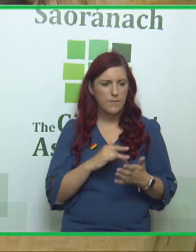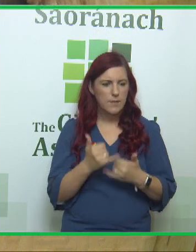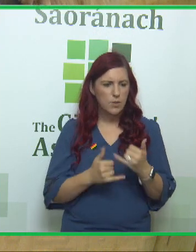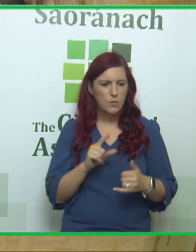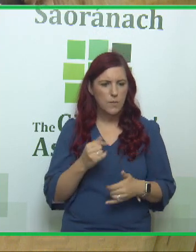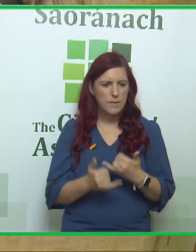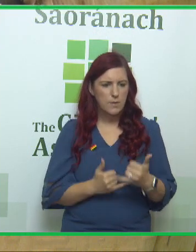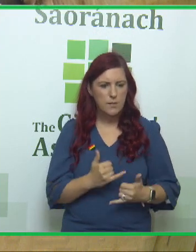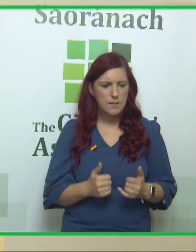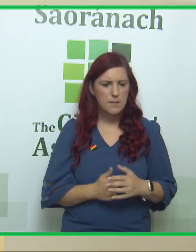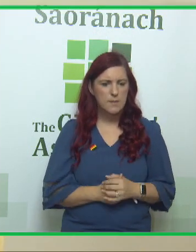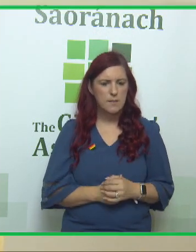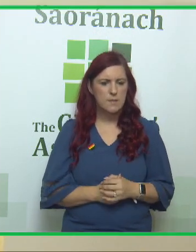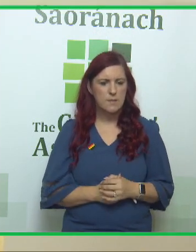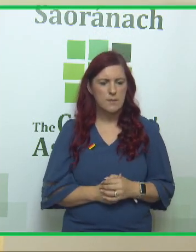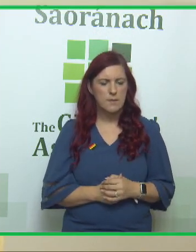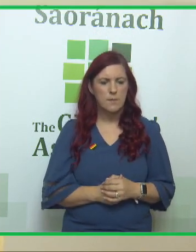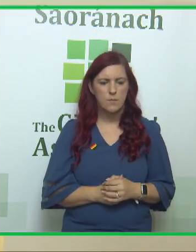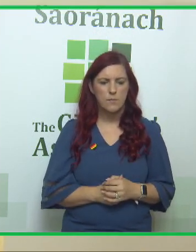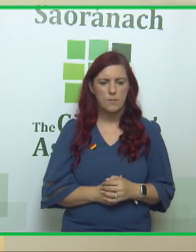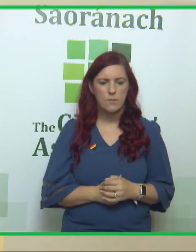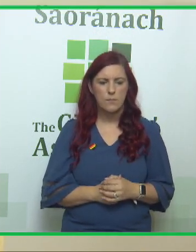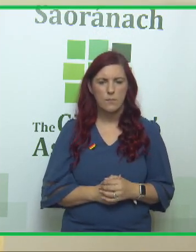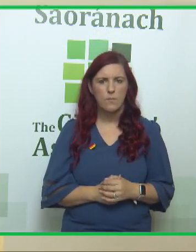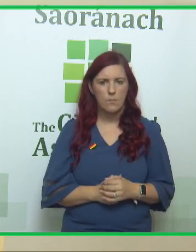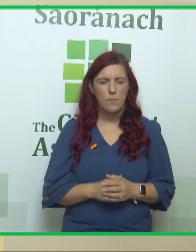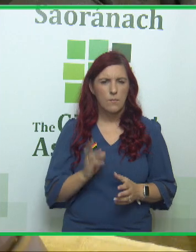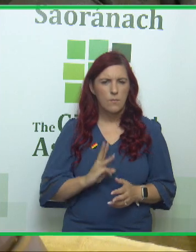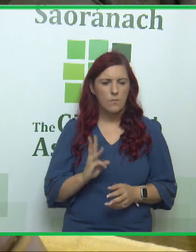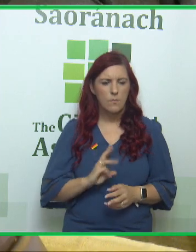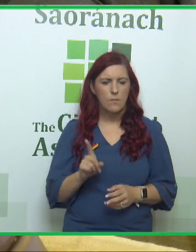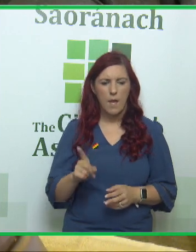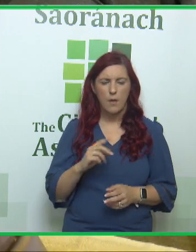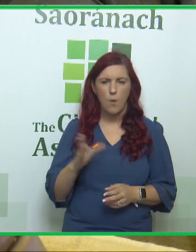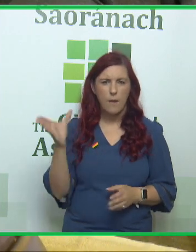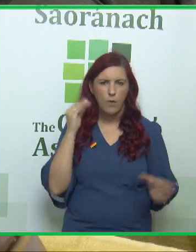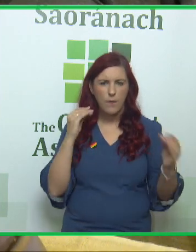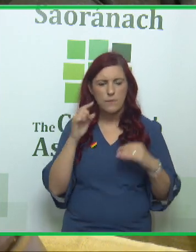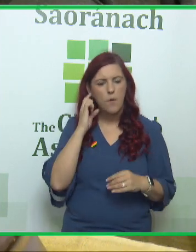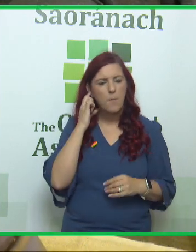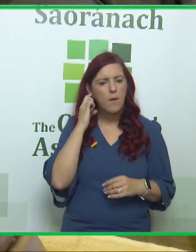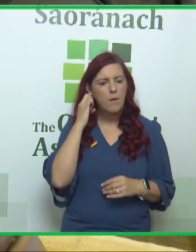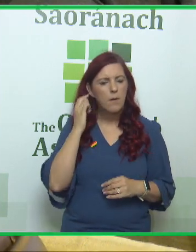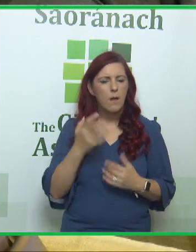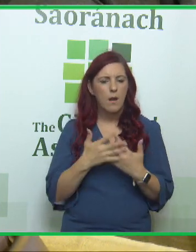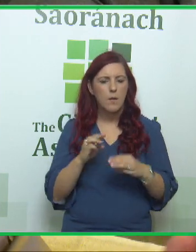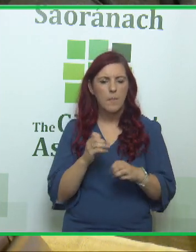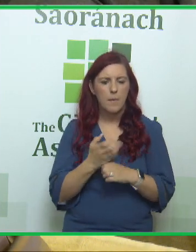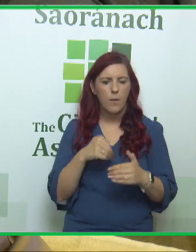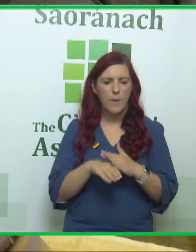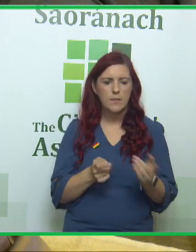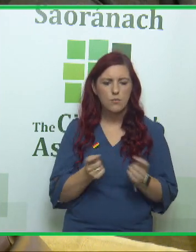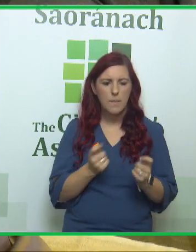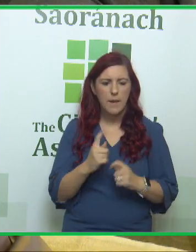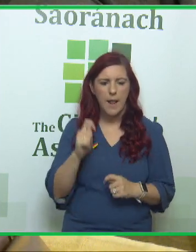but unless you've walked in those shoes. Yeah, a lot I've heard this from a lot of people in my own experience. They go into treatment and they think their life's going